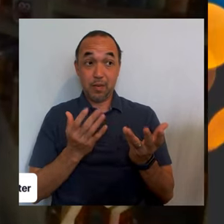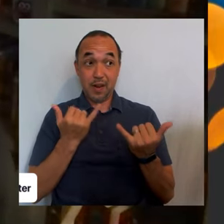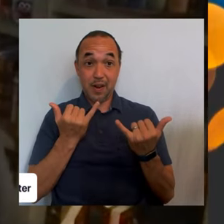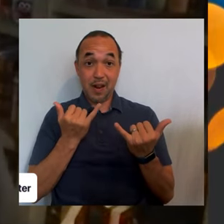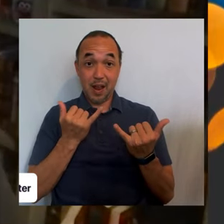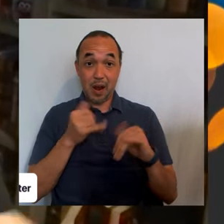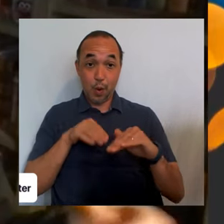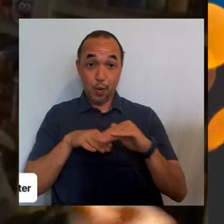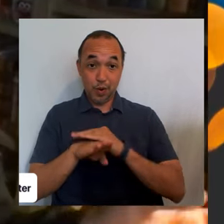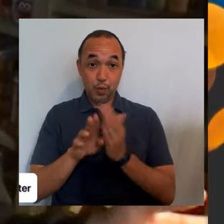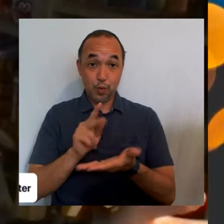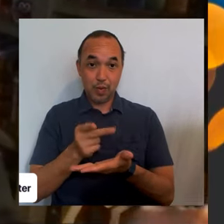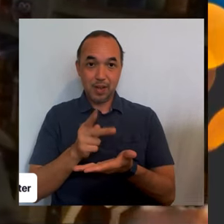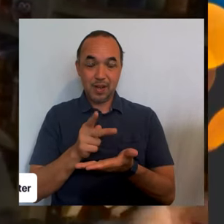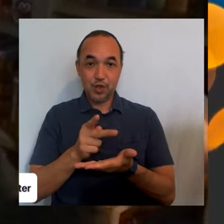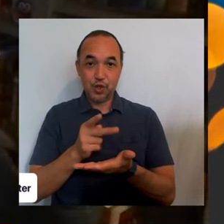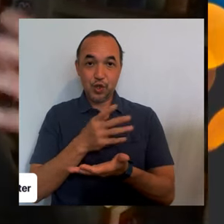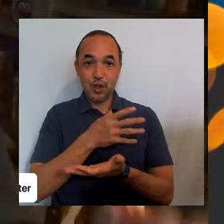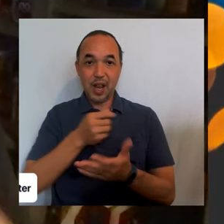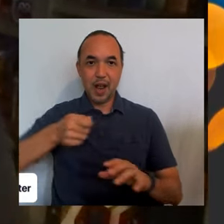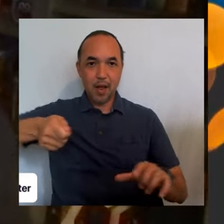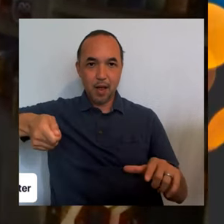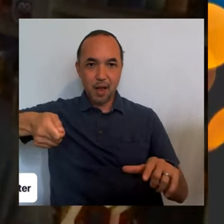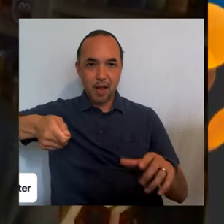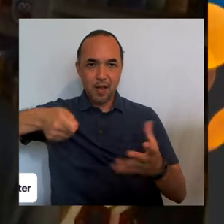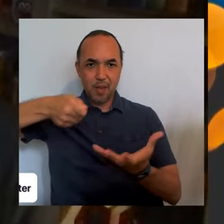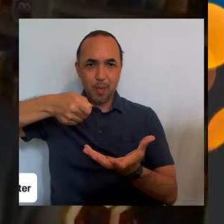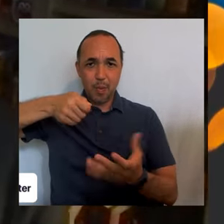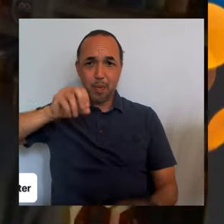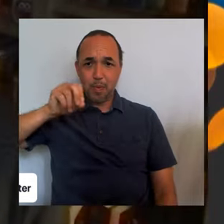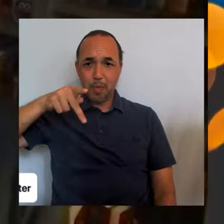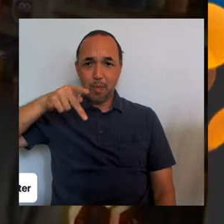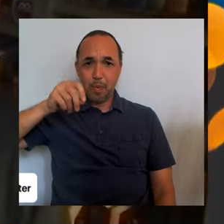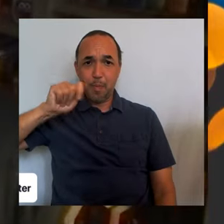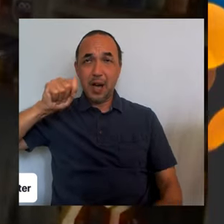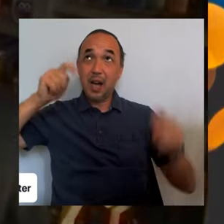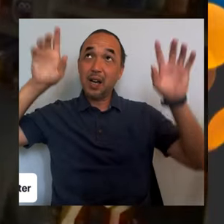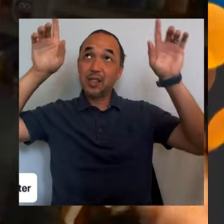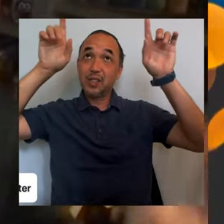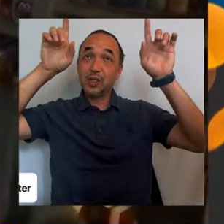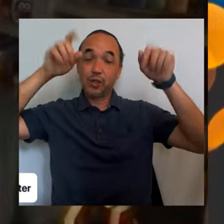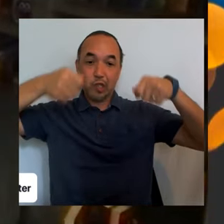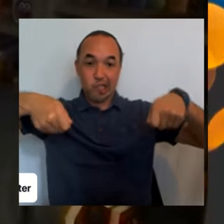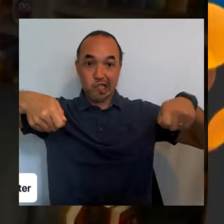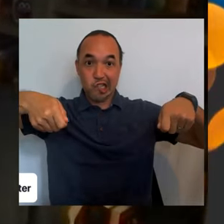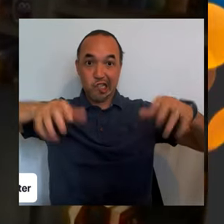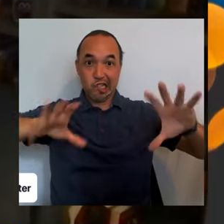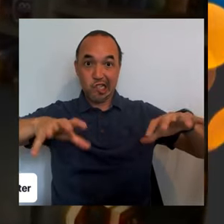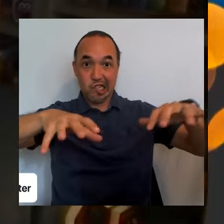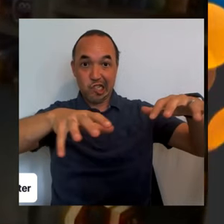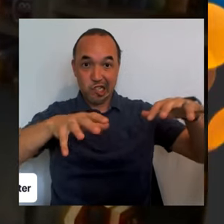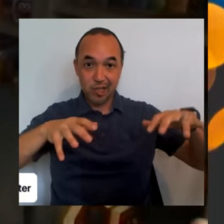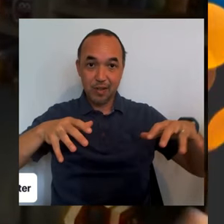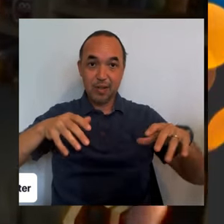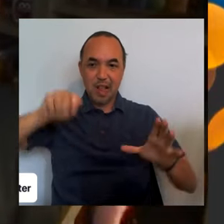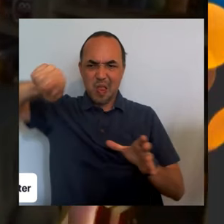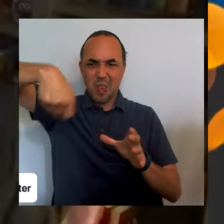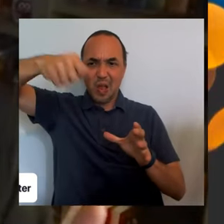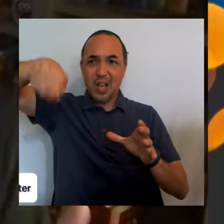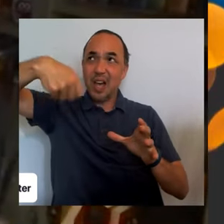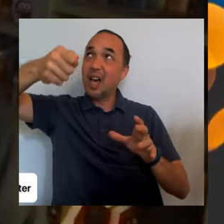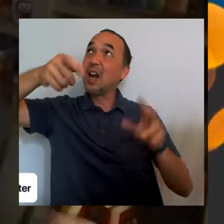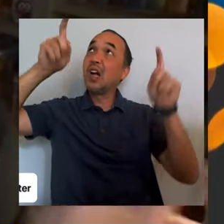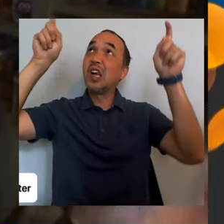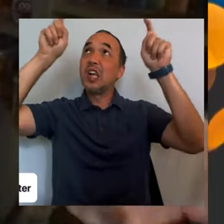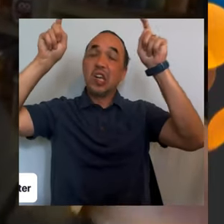and pots are clanging and shaking, and ladles are falling. We don't know how to explain it. We're looking